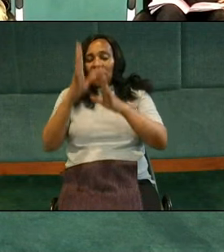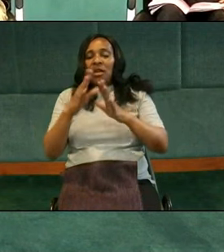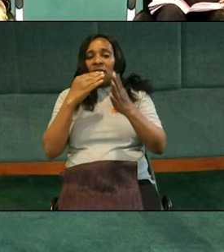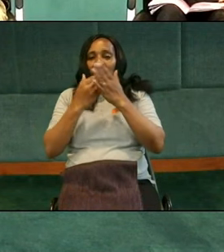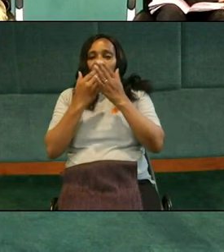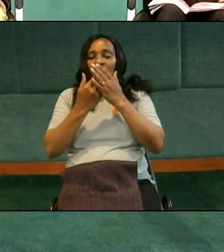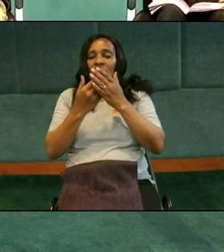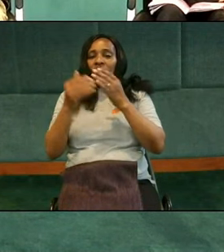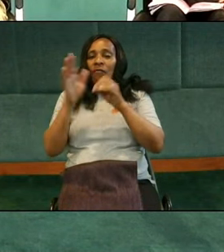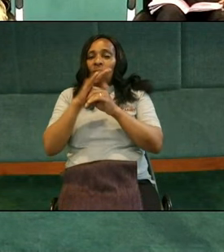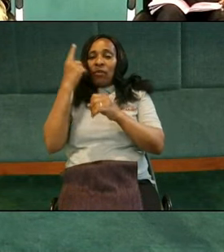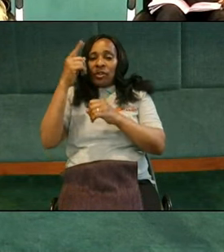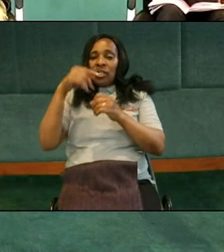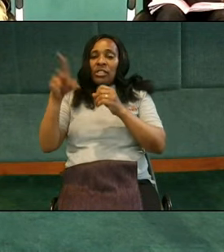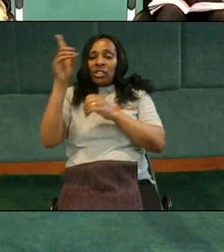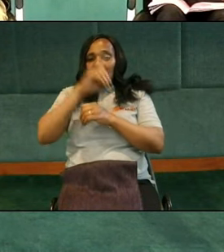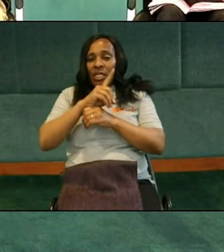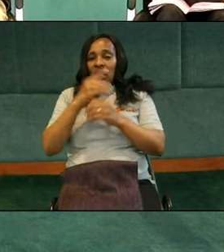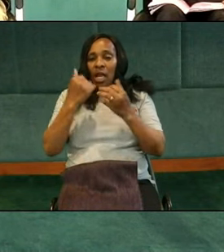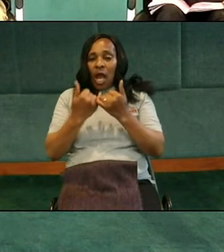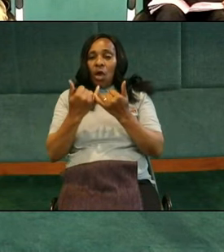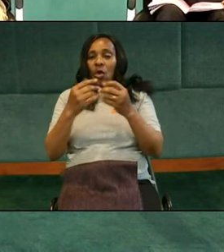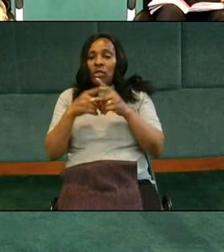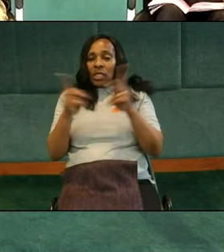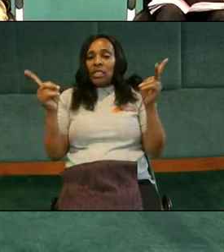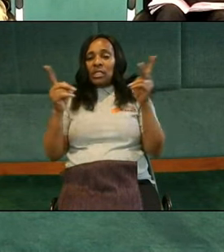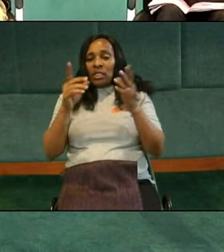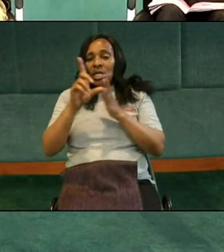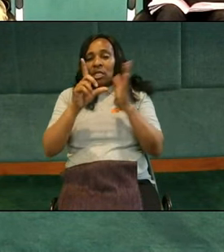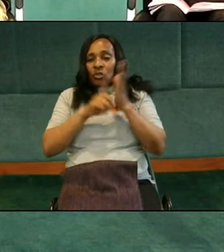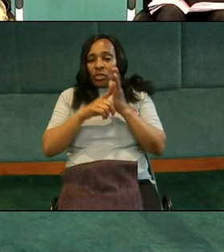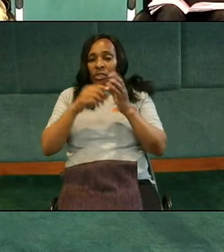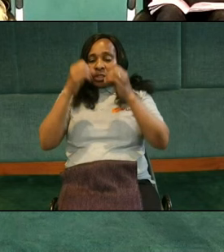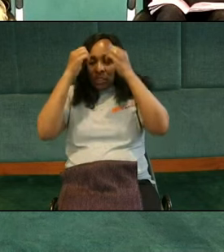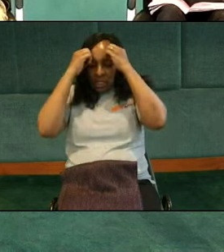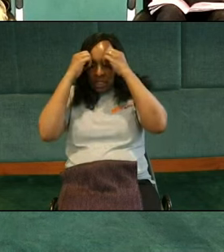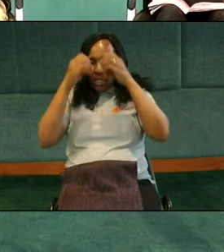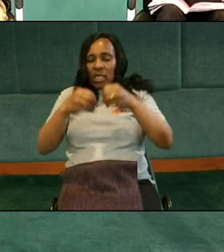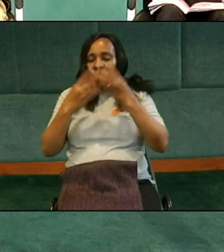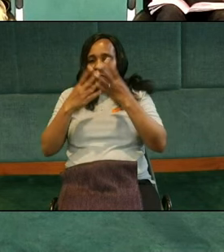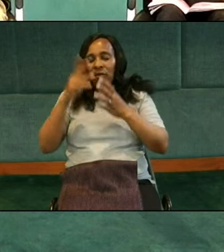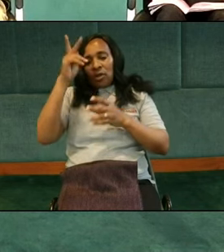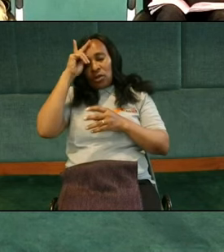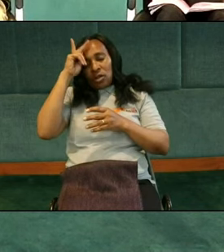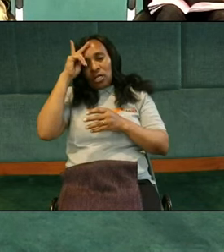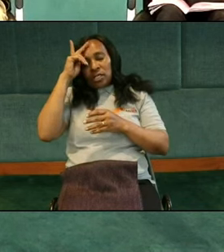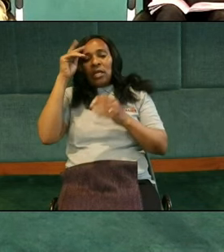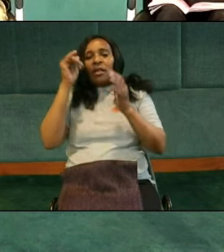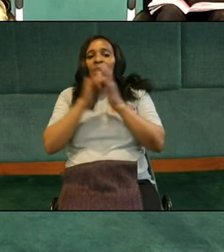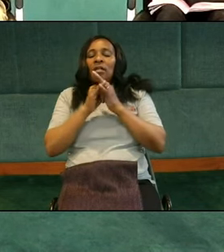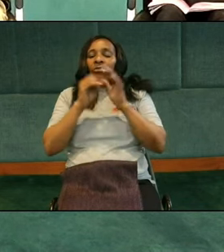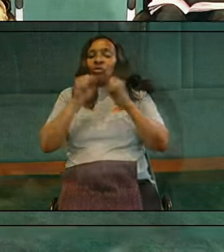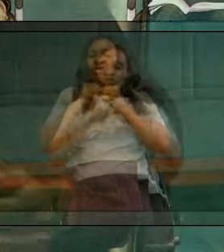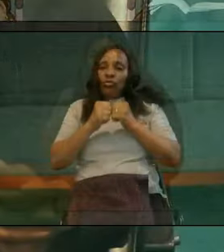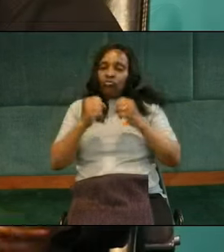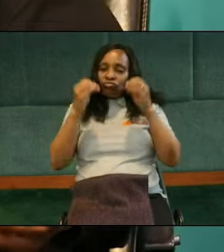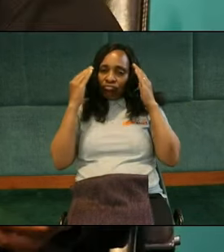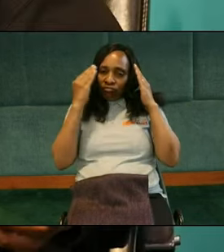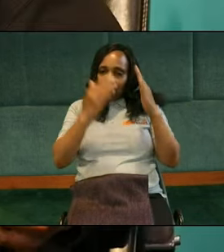thank you for this day that you've given us. Now as we're beginning our lesson study, may you grant us knowledge that we may embark on this